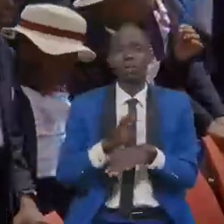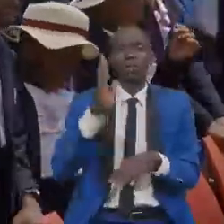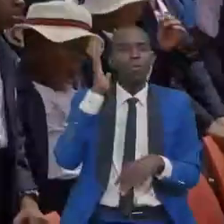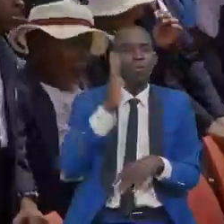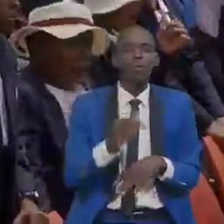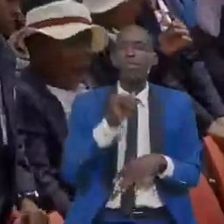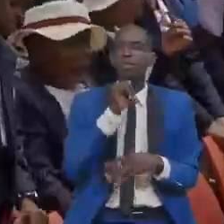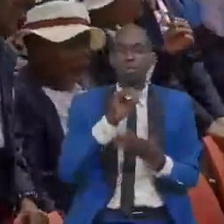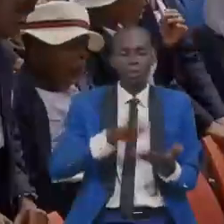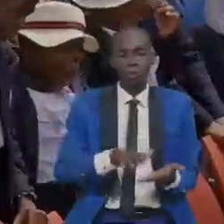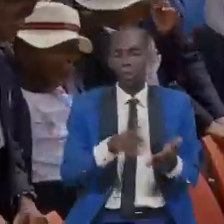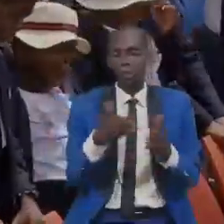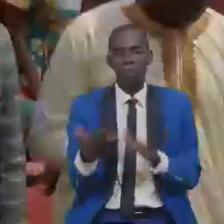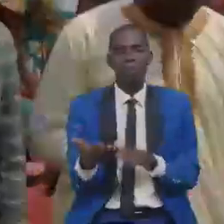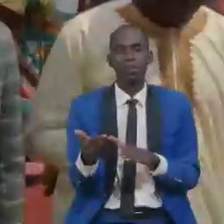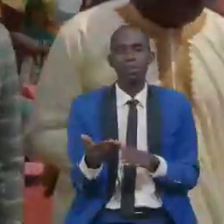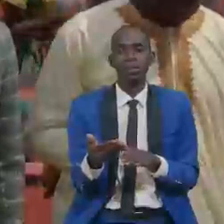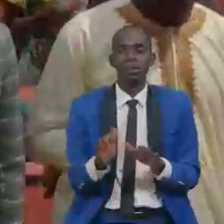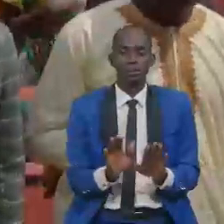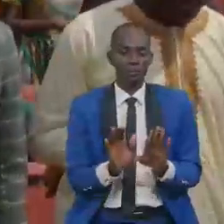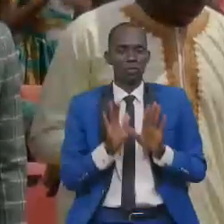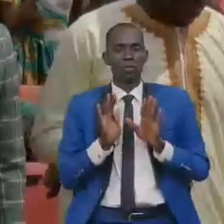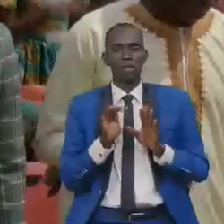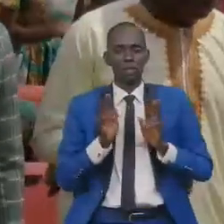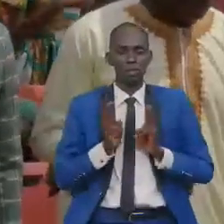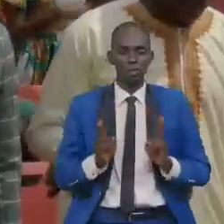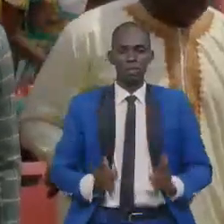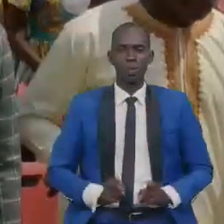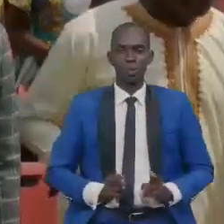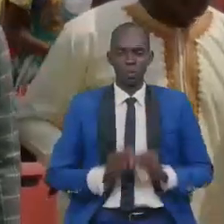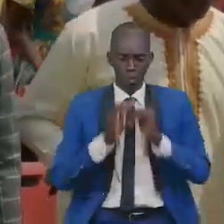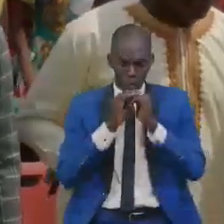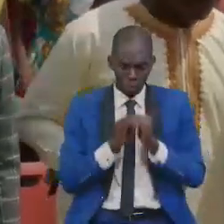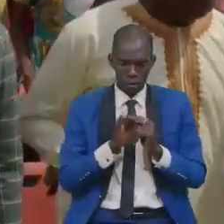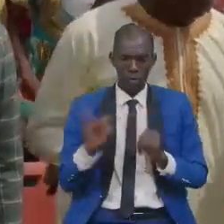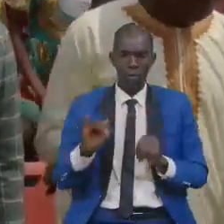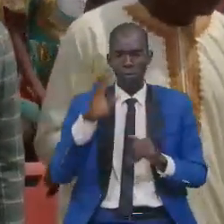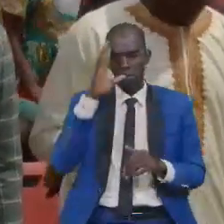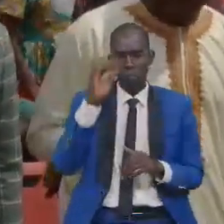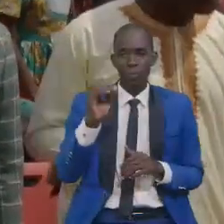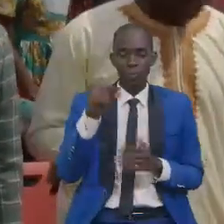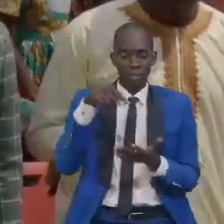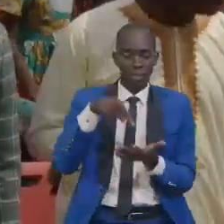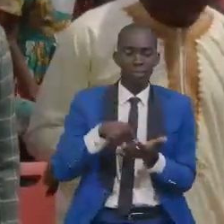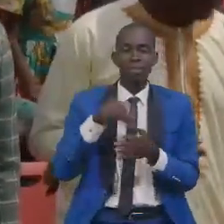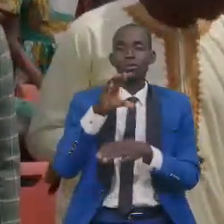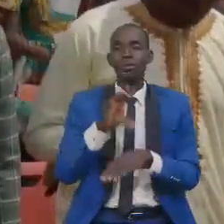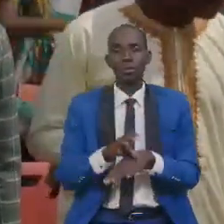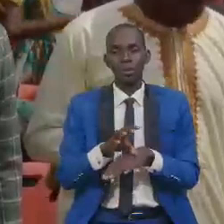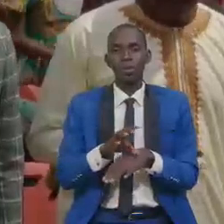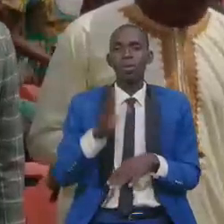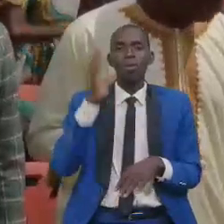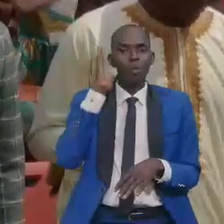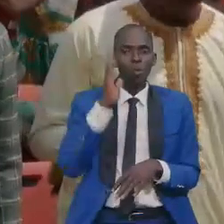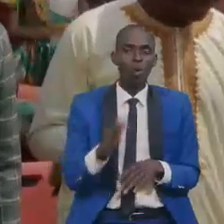die caring man worshiping man this church will